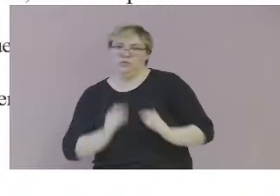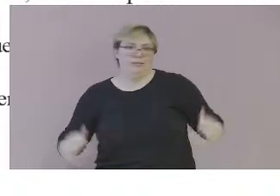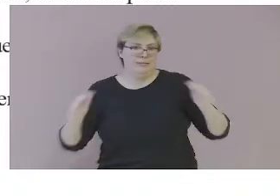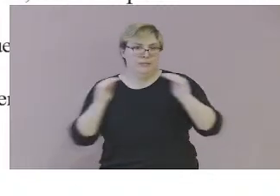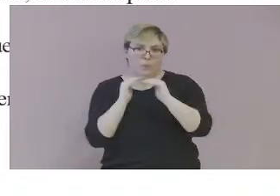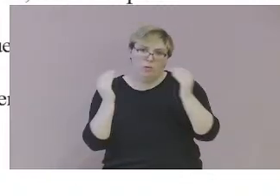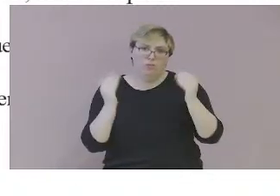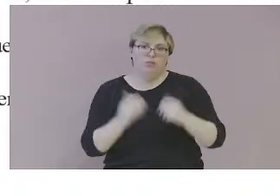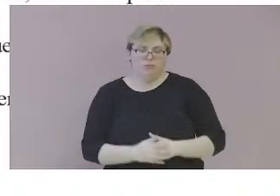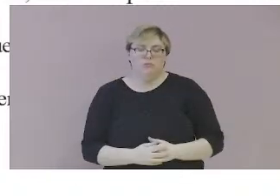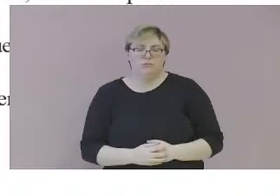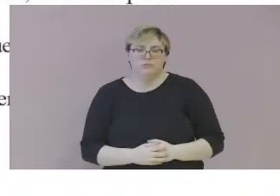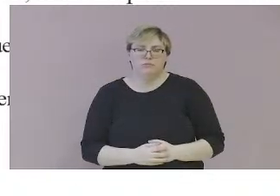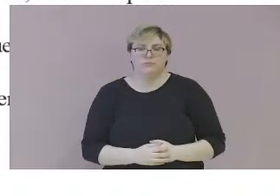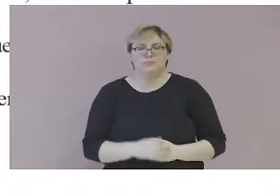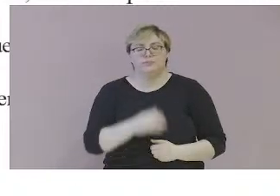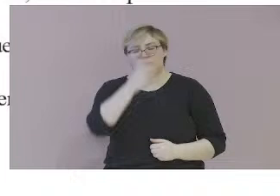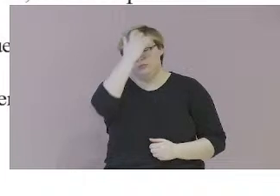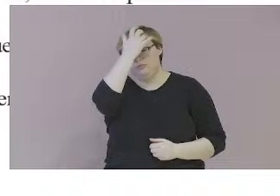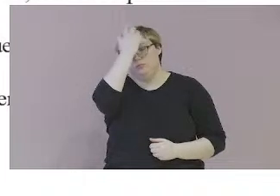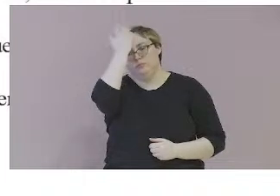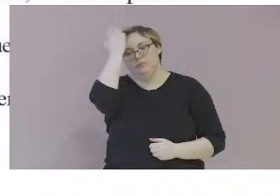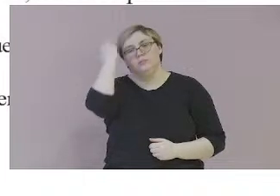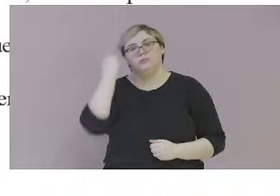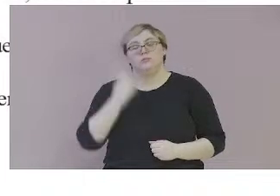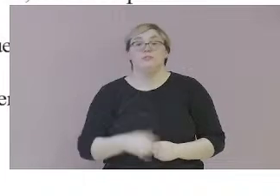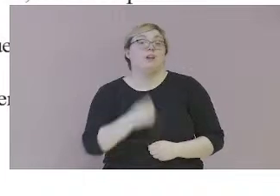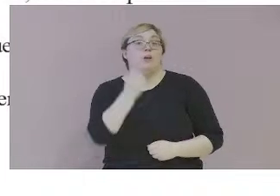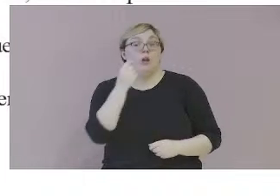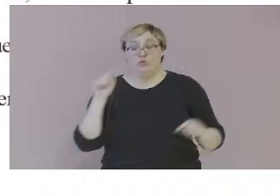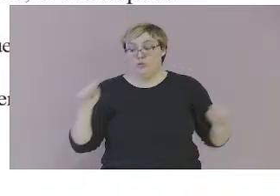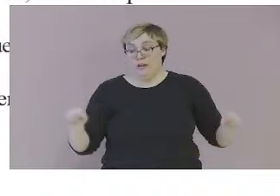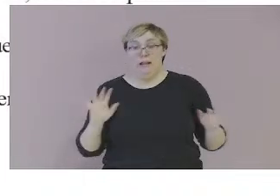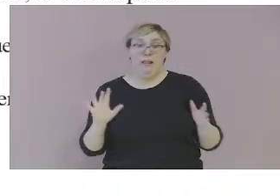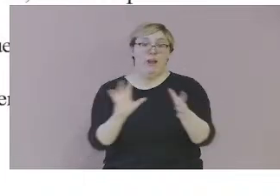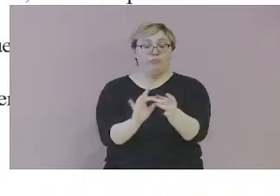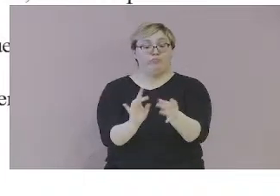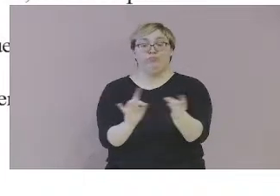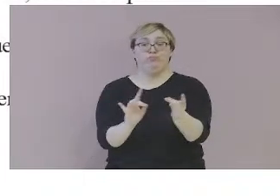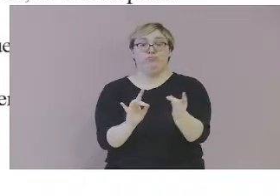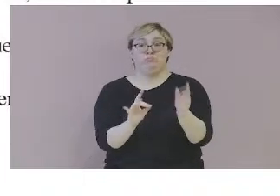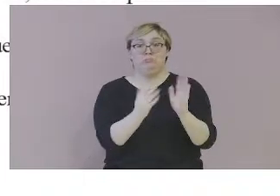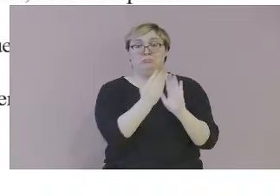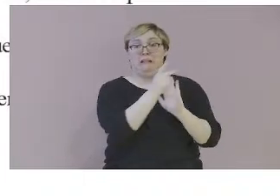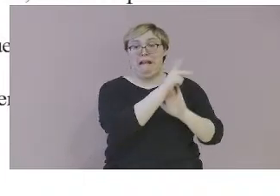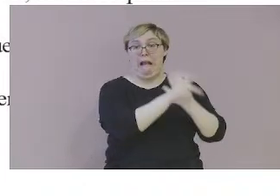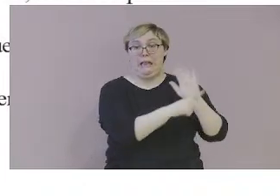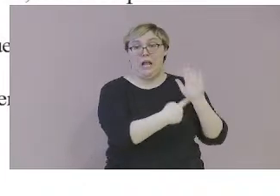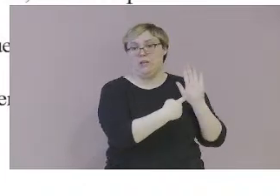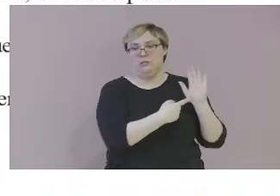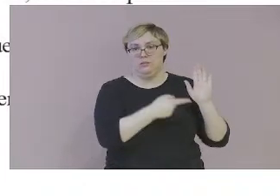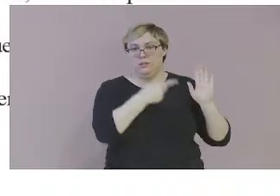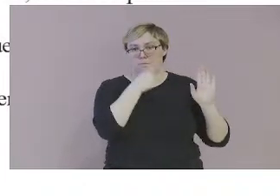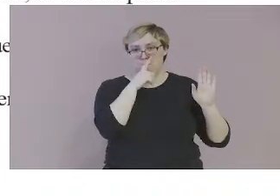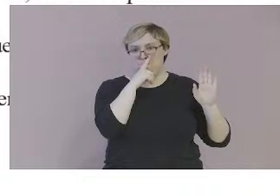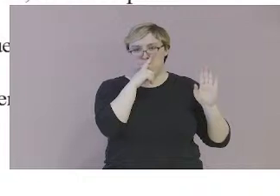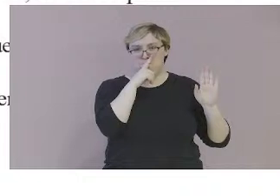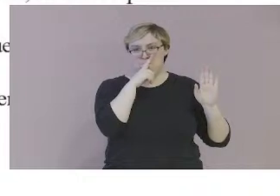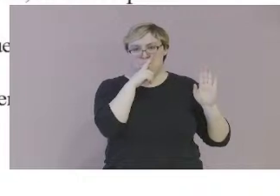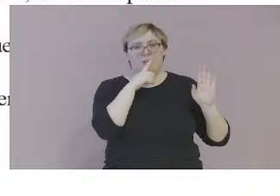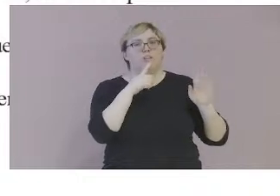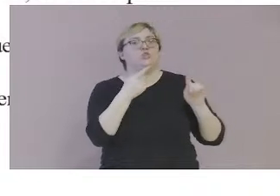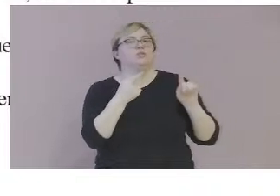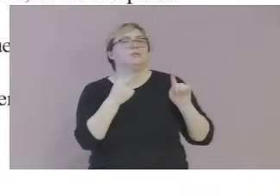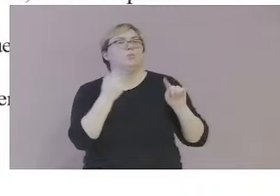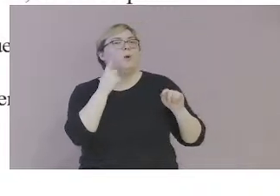organization. None of this makes it into the guidelines. This is the non-consensus and debate behind what looks like